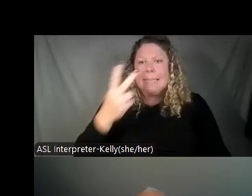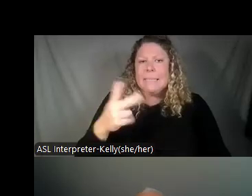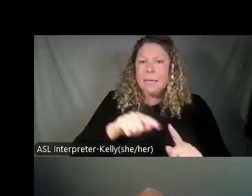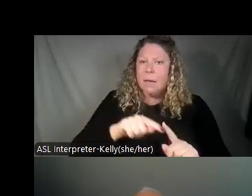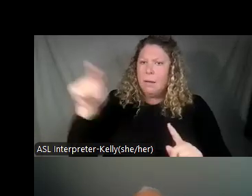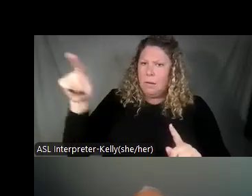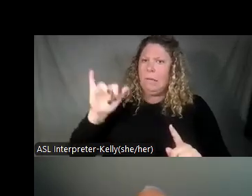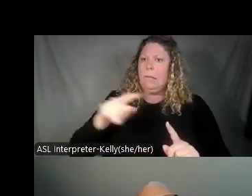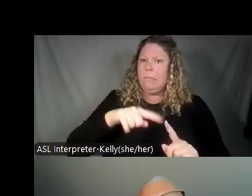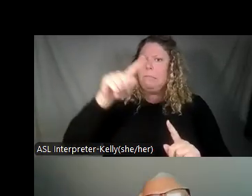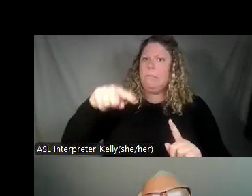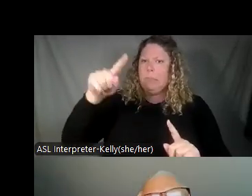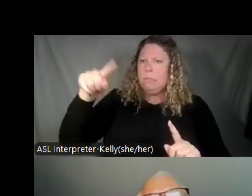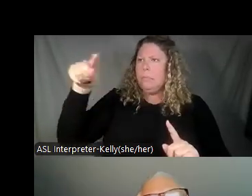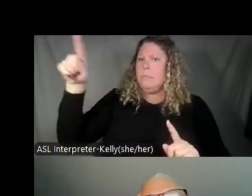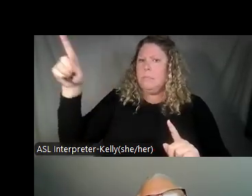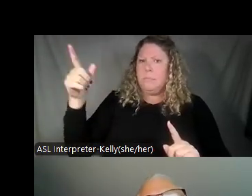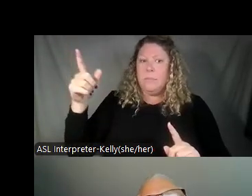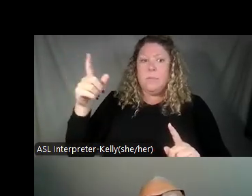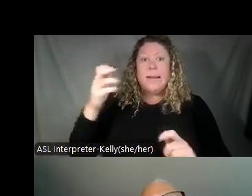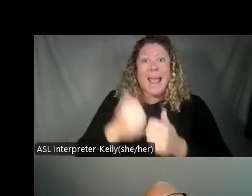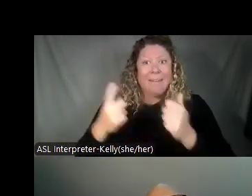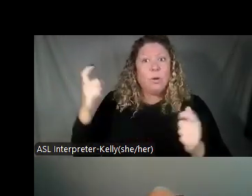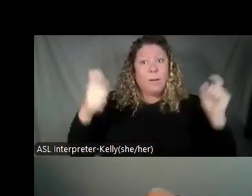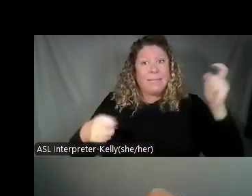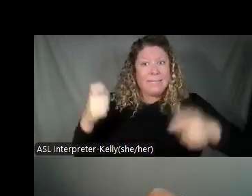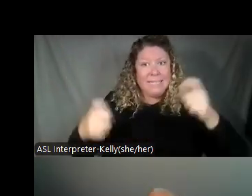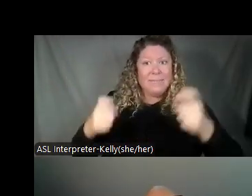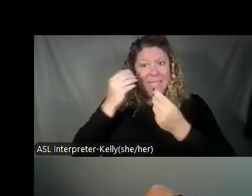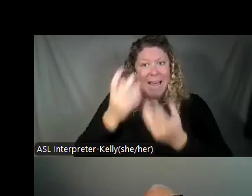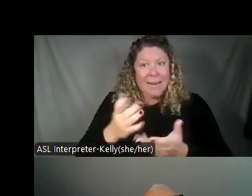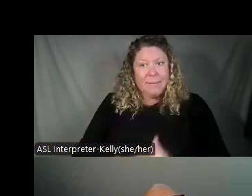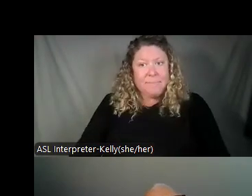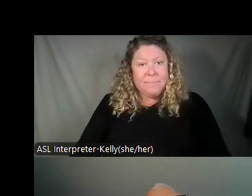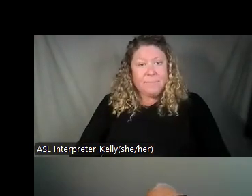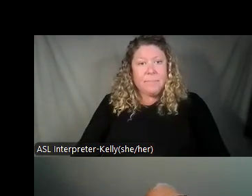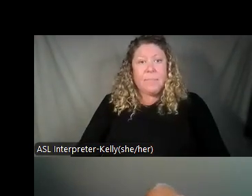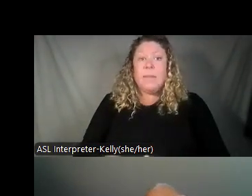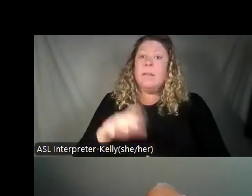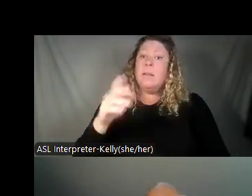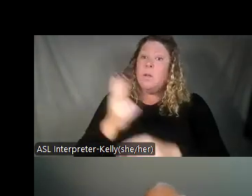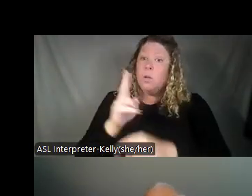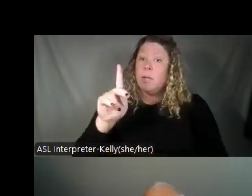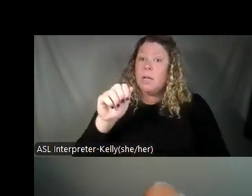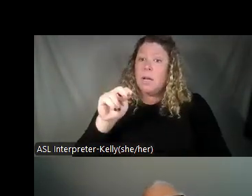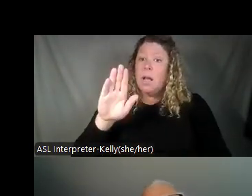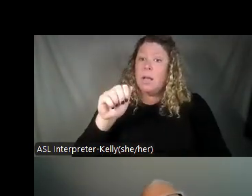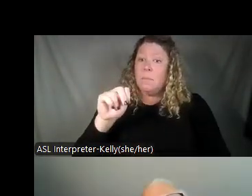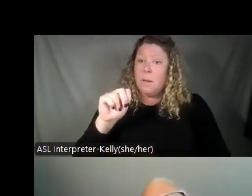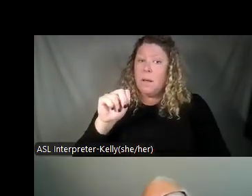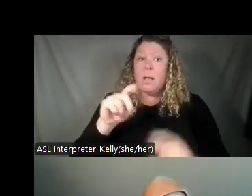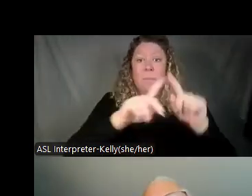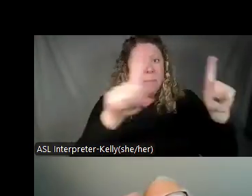going when everybody contributes to a board like this. If we're using a Kanban board, it gives us the ability to